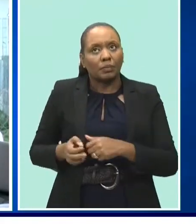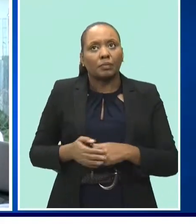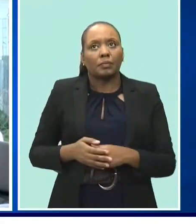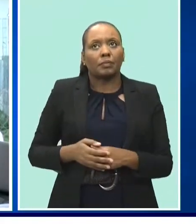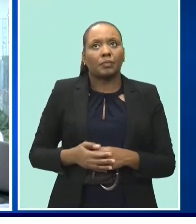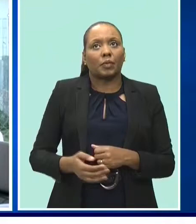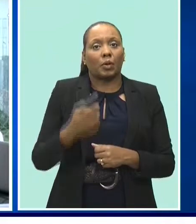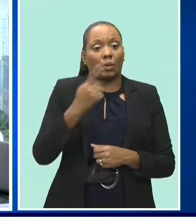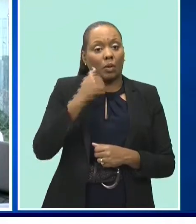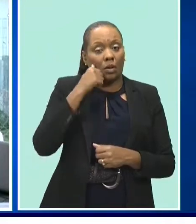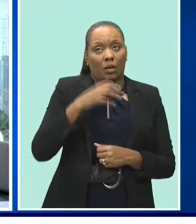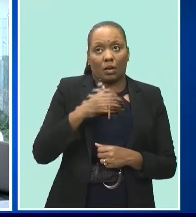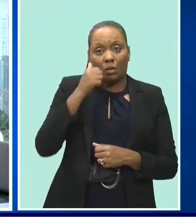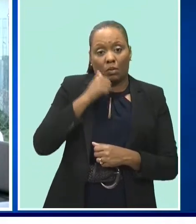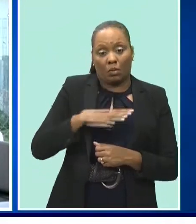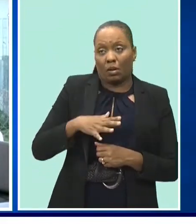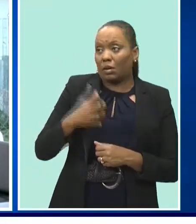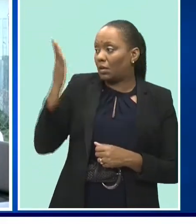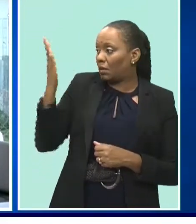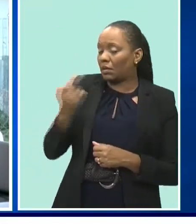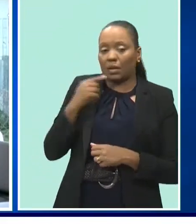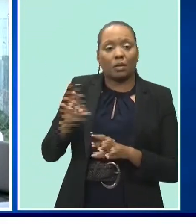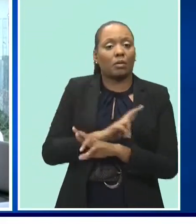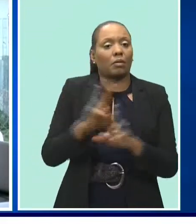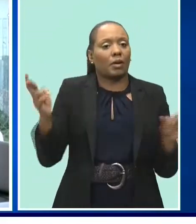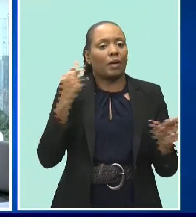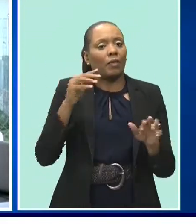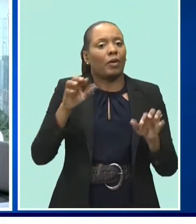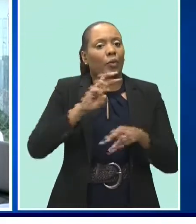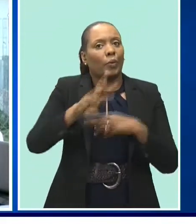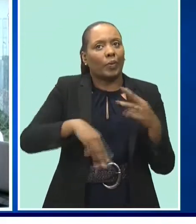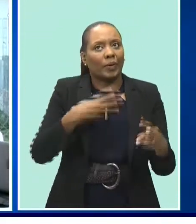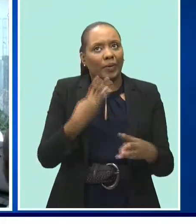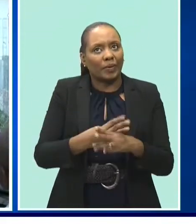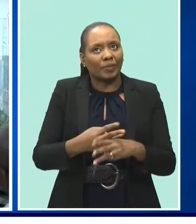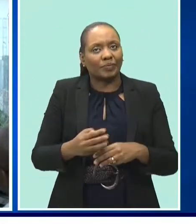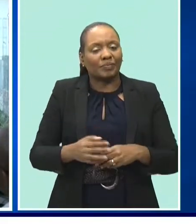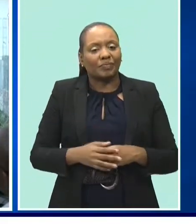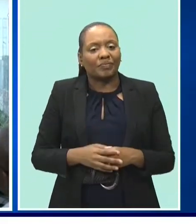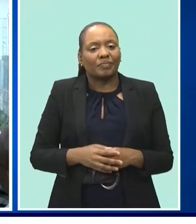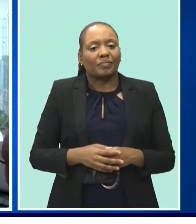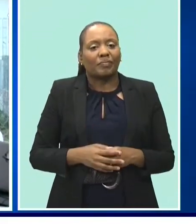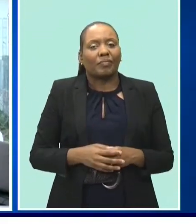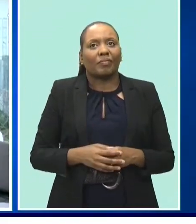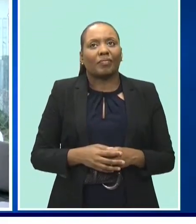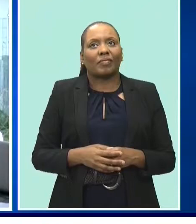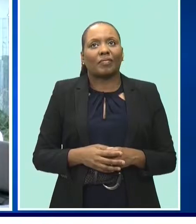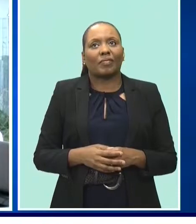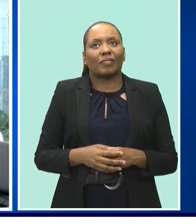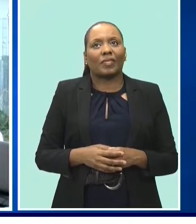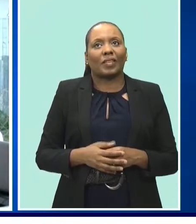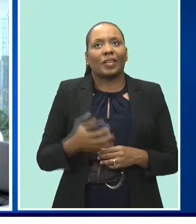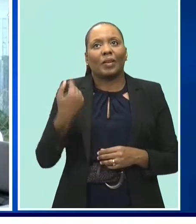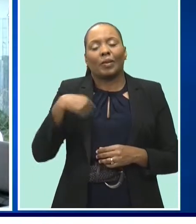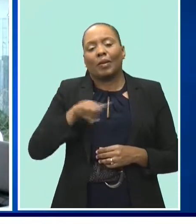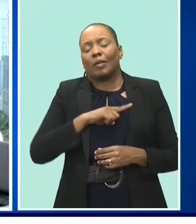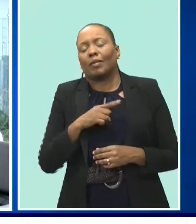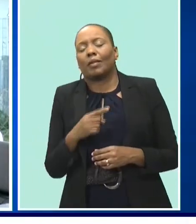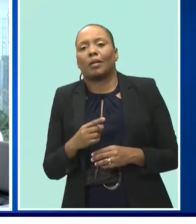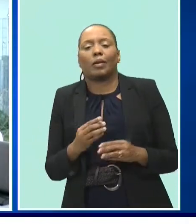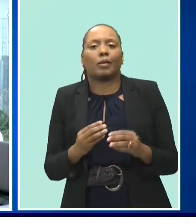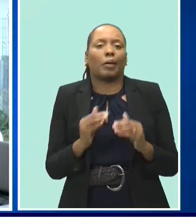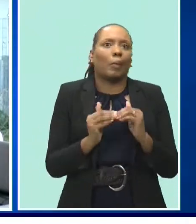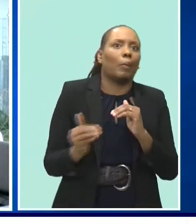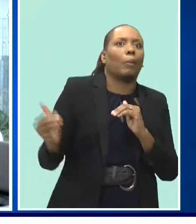graduates, says they are ready for what the world has to offer. We actually are overconfident about ourselves, and